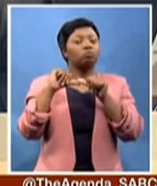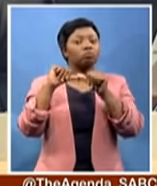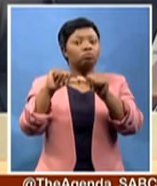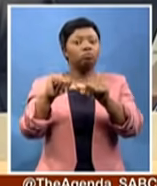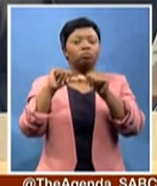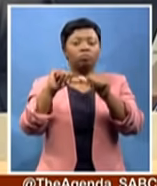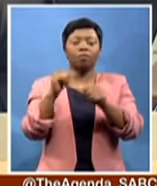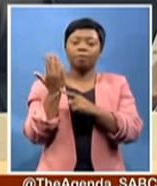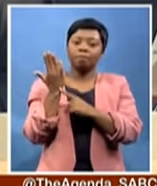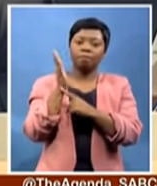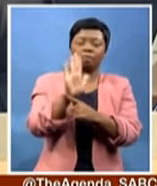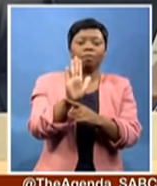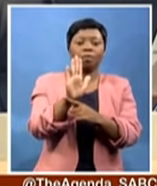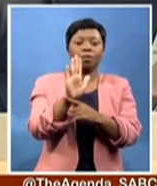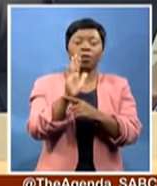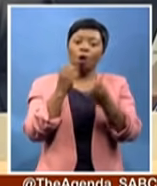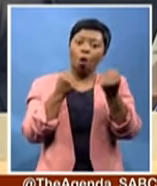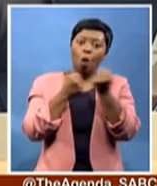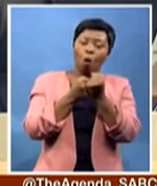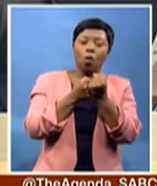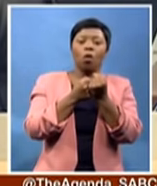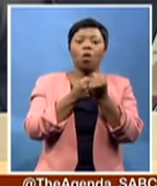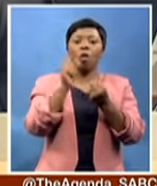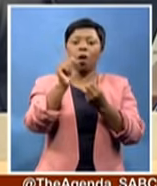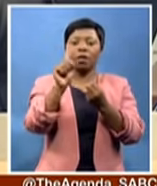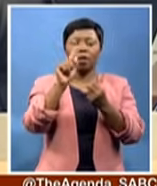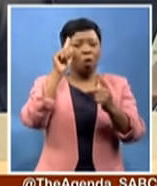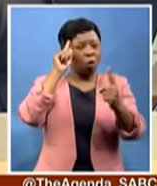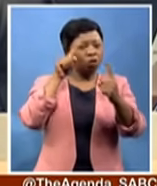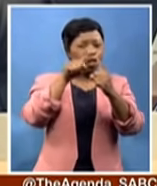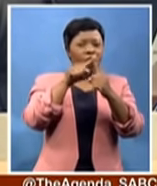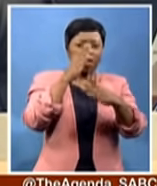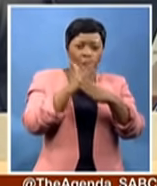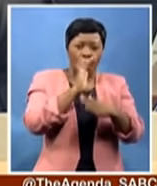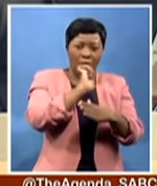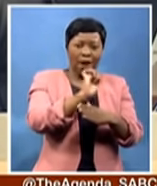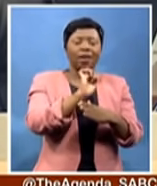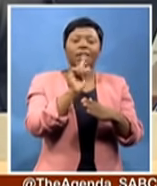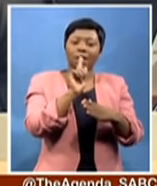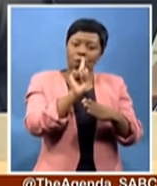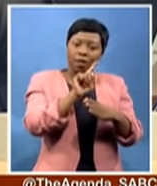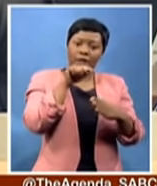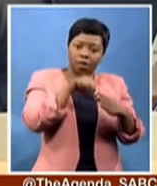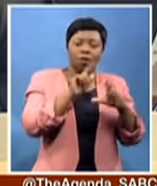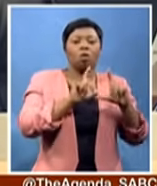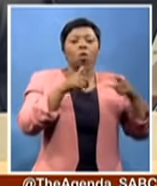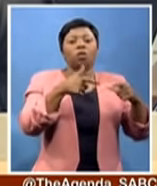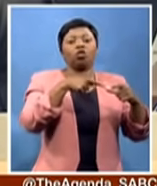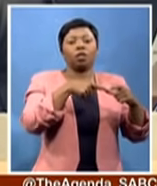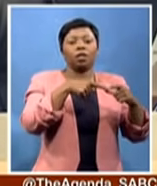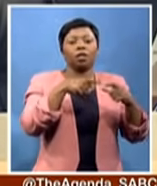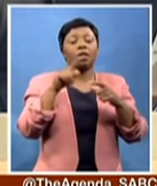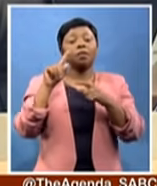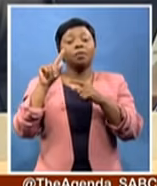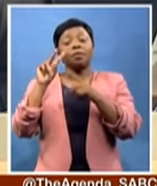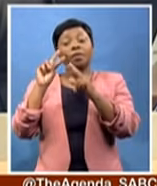work of this commission. The National Executive Committee of the ANC has expressed itself in that